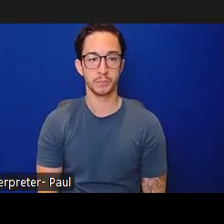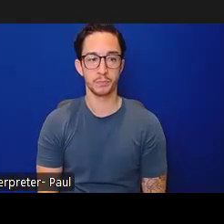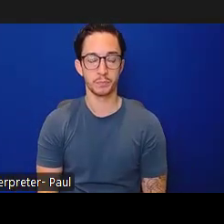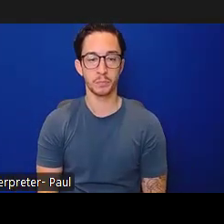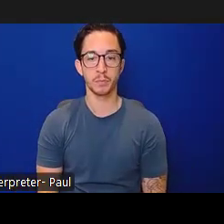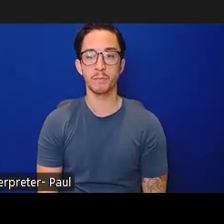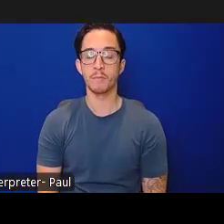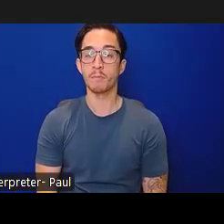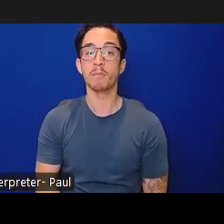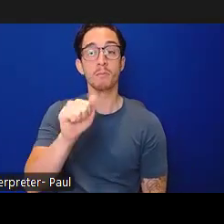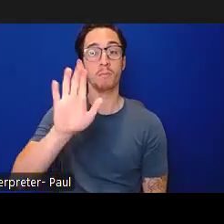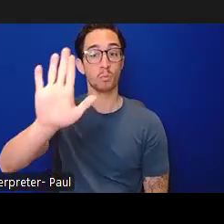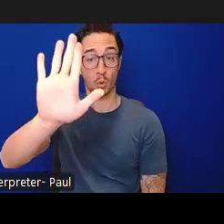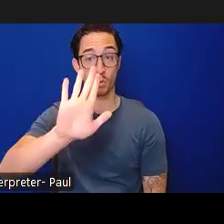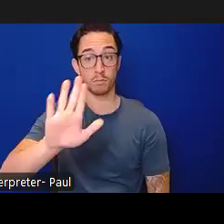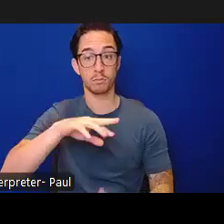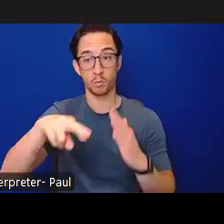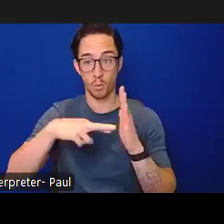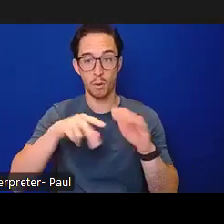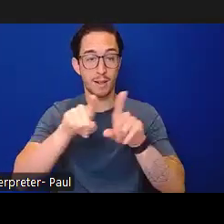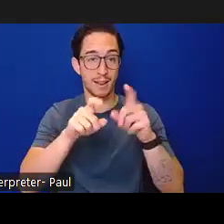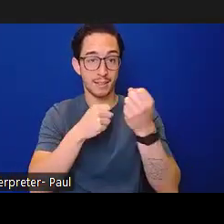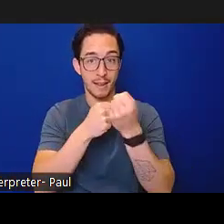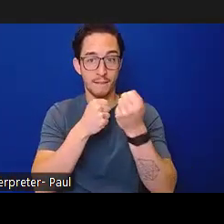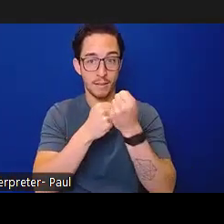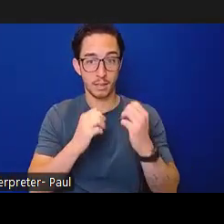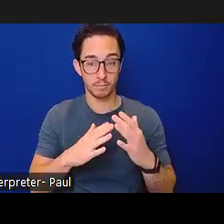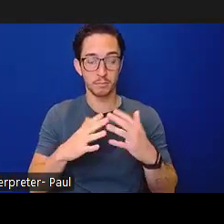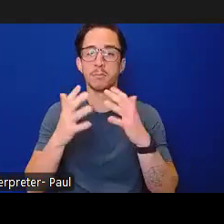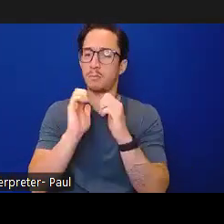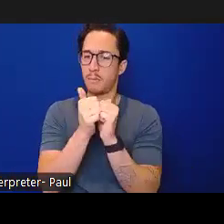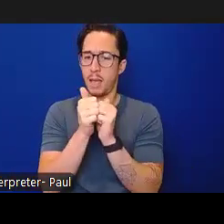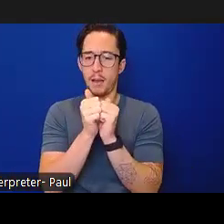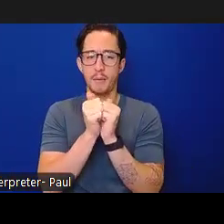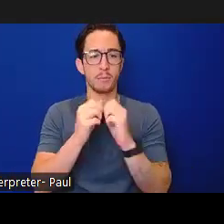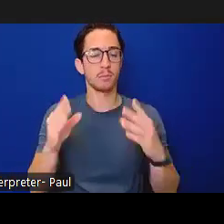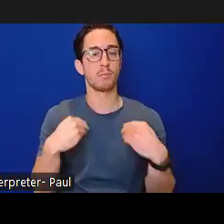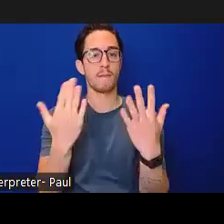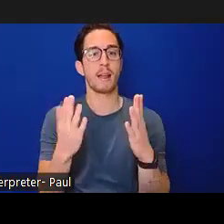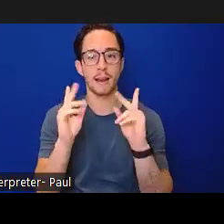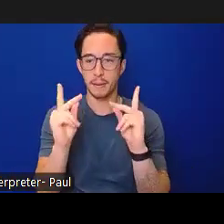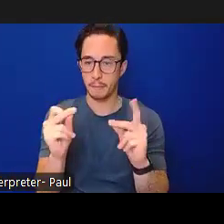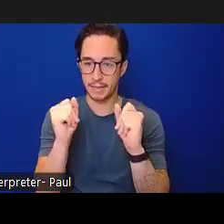In your role as advocates, how would you provide immediate support to this